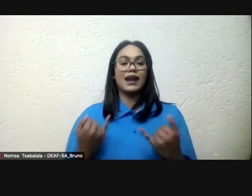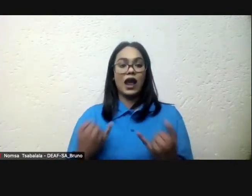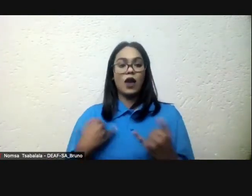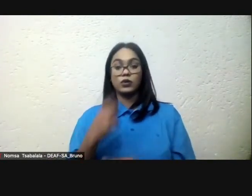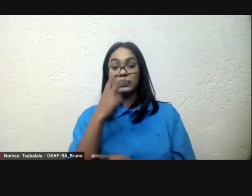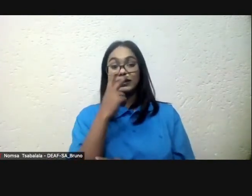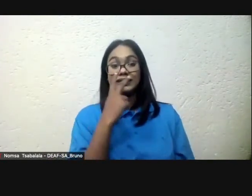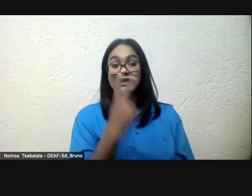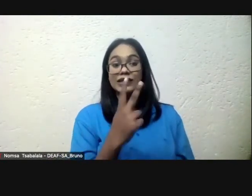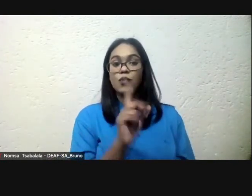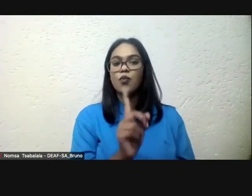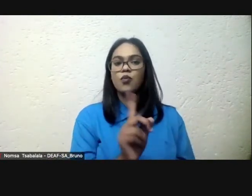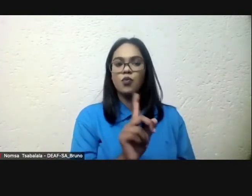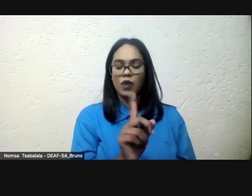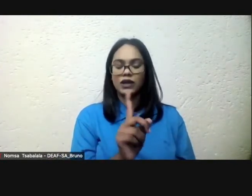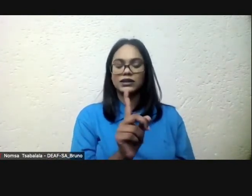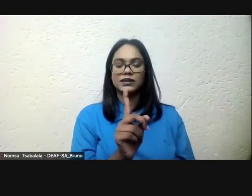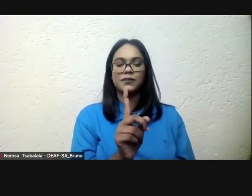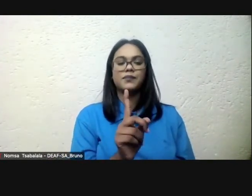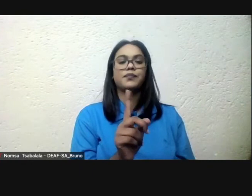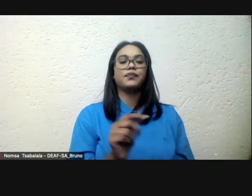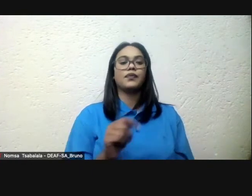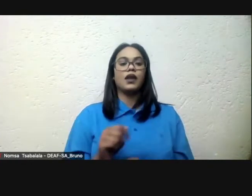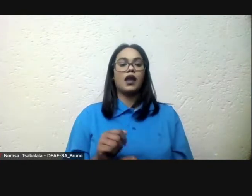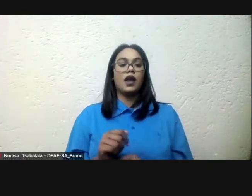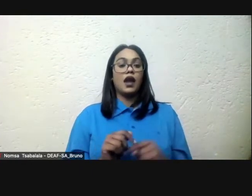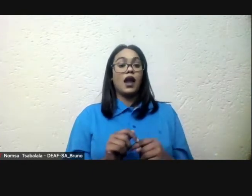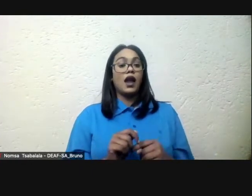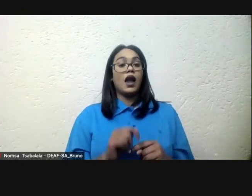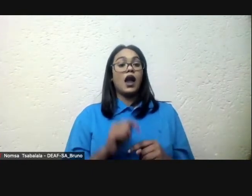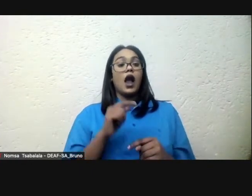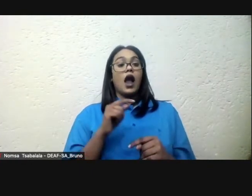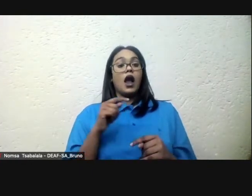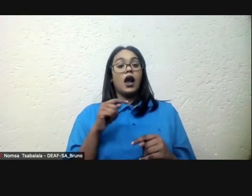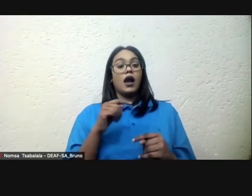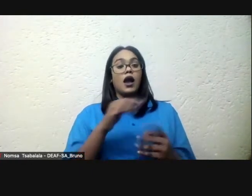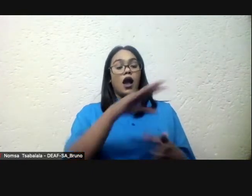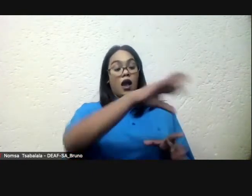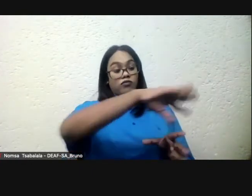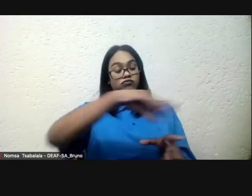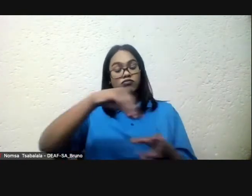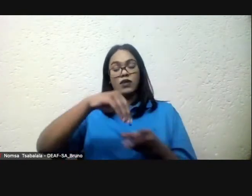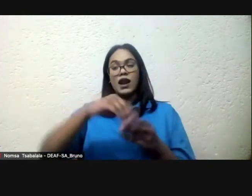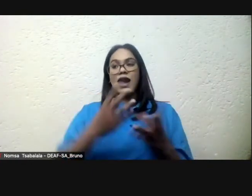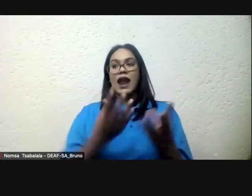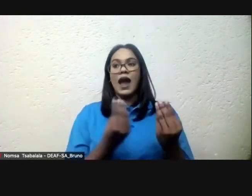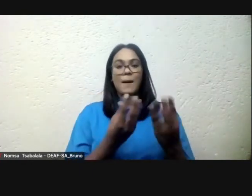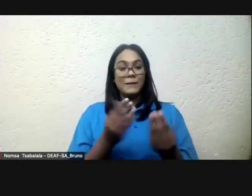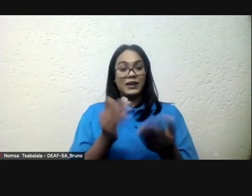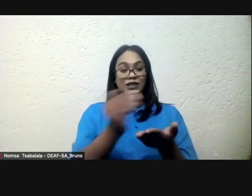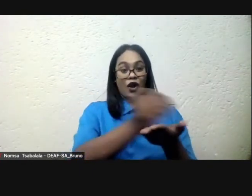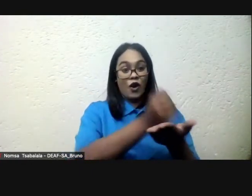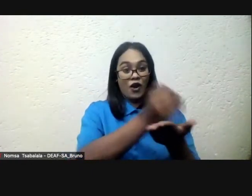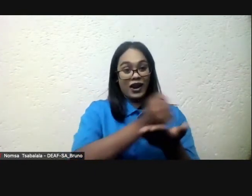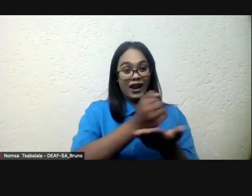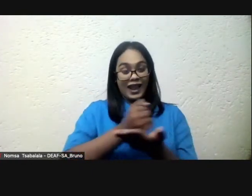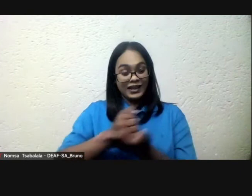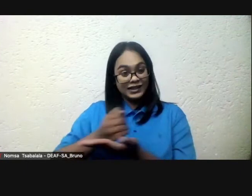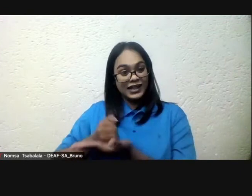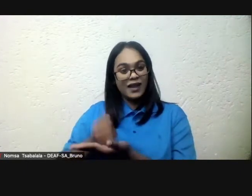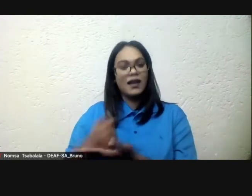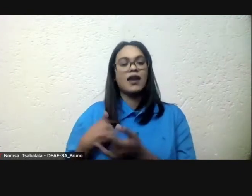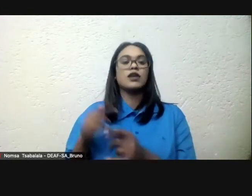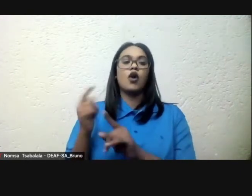always low in the early and late part of the wave. And we know from the 3 waves, mortality was highest as the wave progressed,